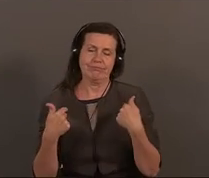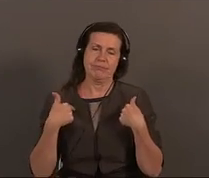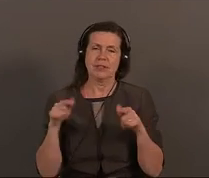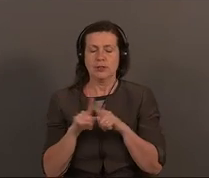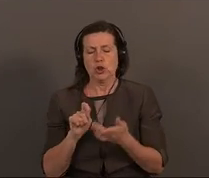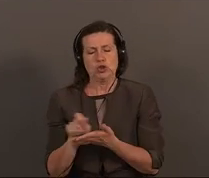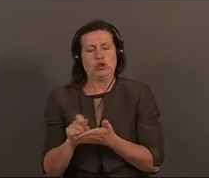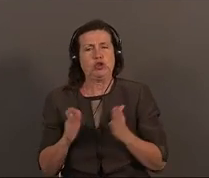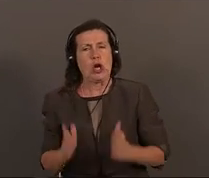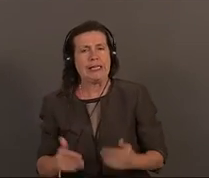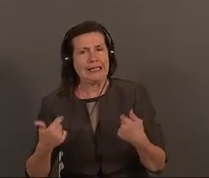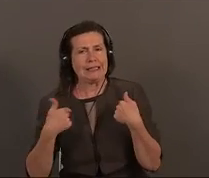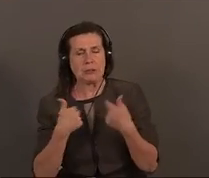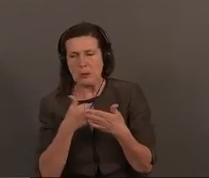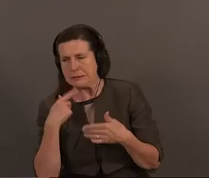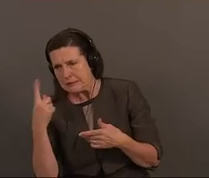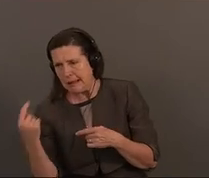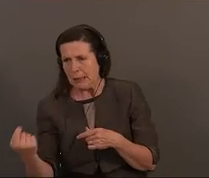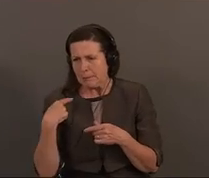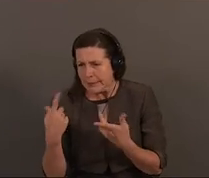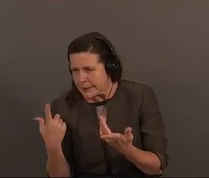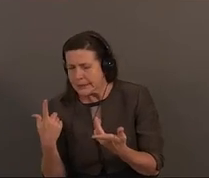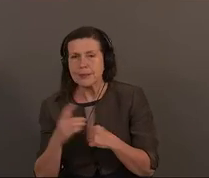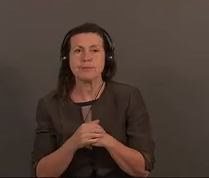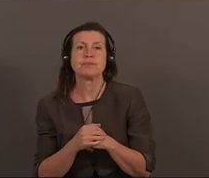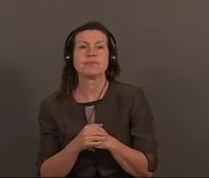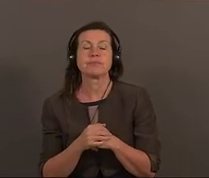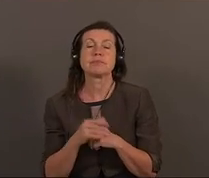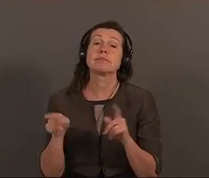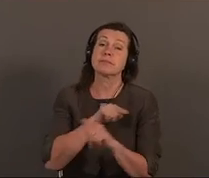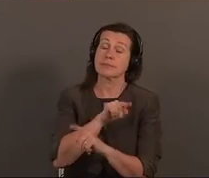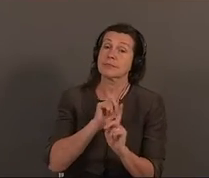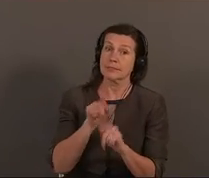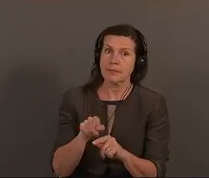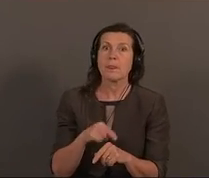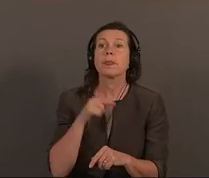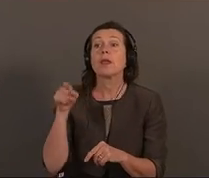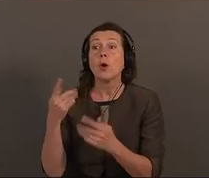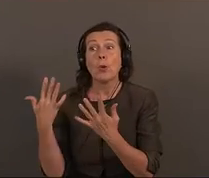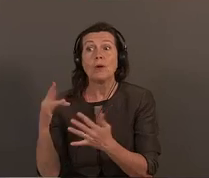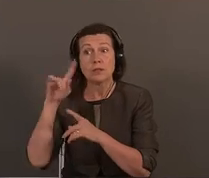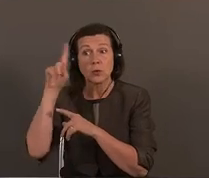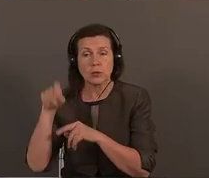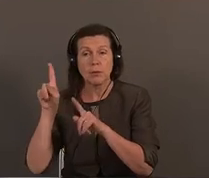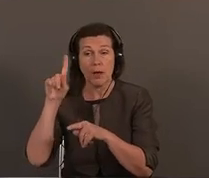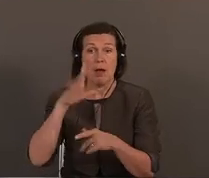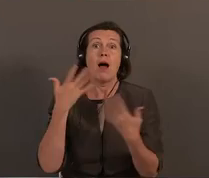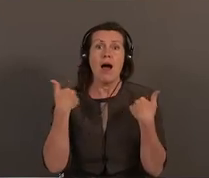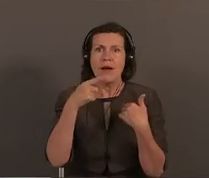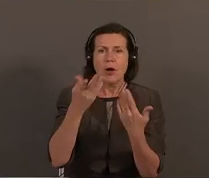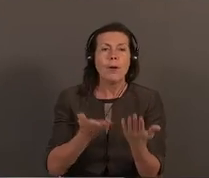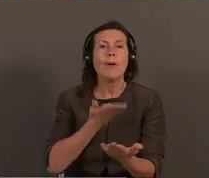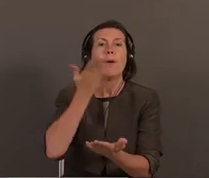something critical, I'm afraid. Yes, Can I just say, from the consumer perspective, waiting for your questions to arrive, we have also a proposal in the pipeline